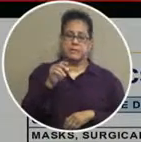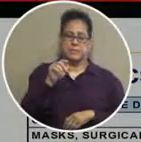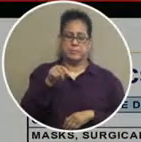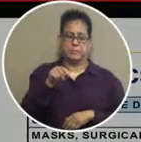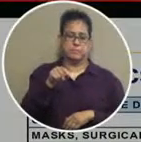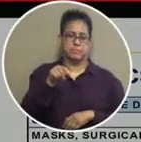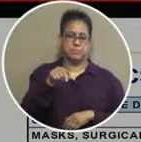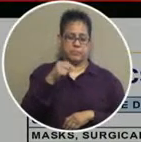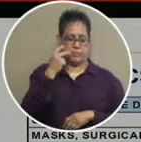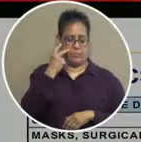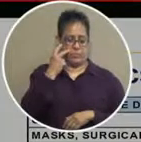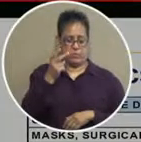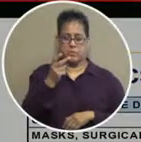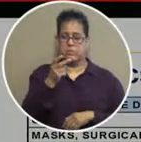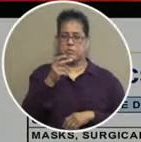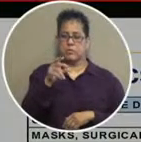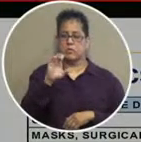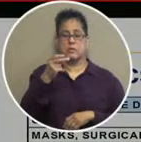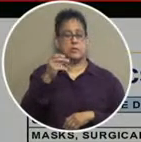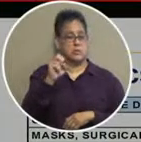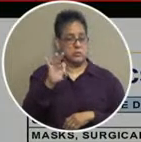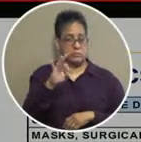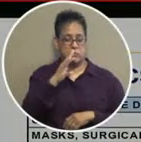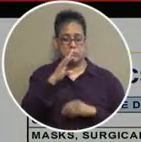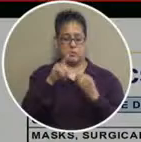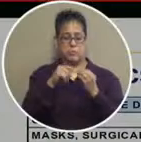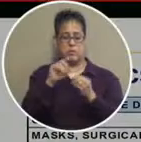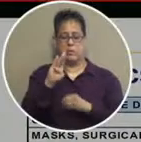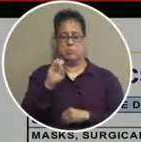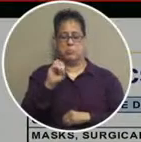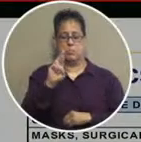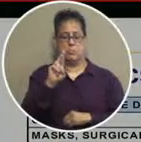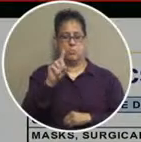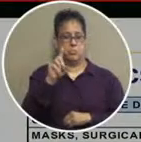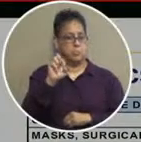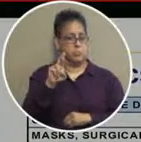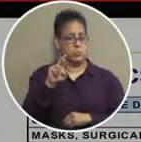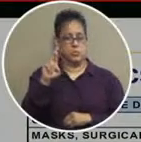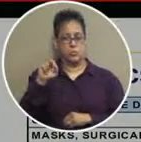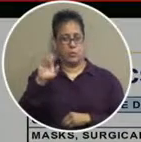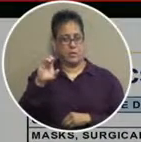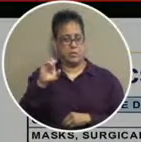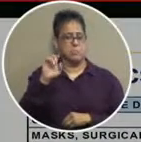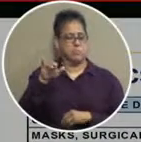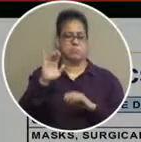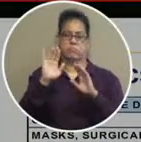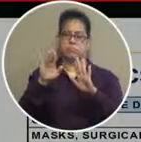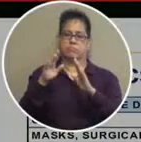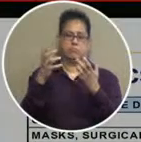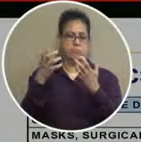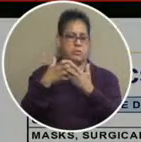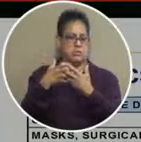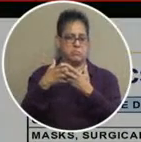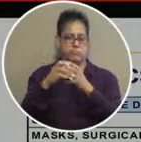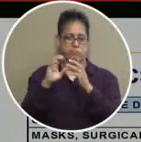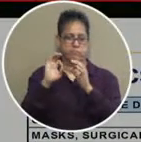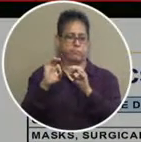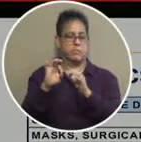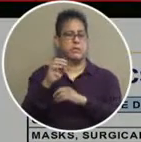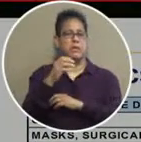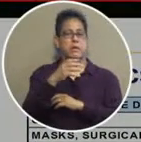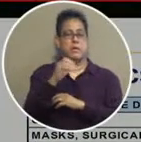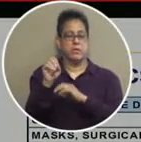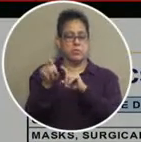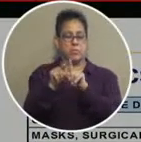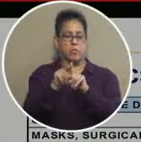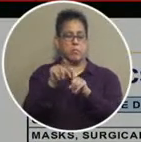So you heard the chief talk about Border Rack and what a wonderful partner they have been and along with us.